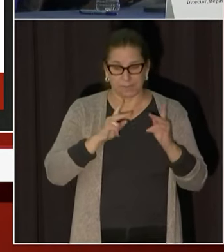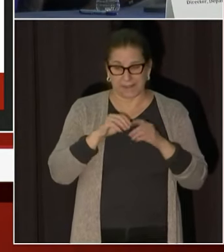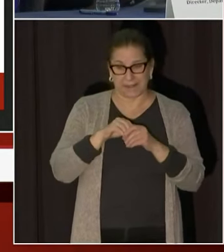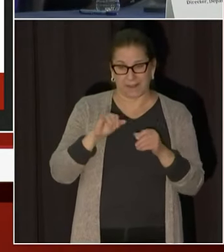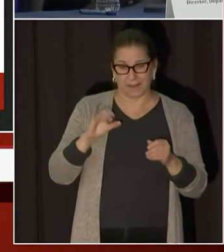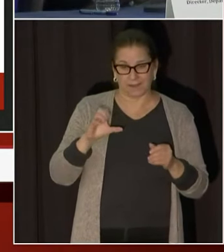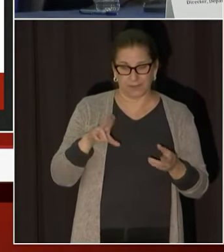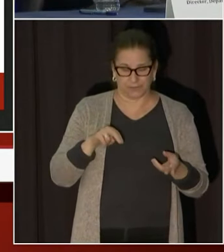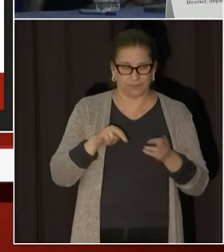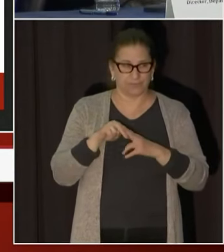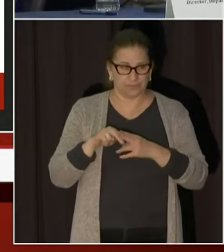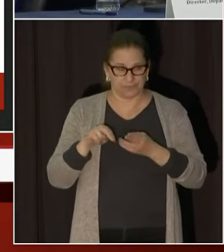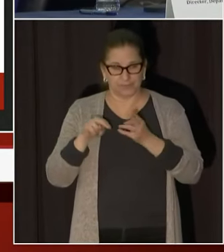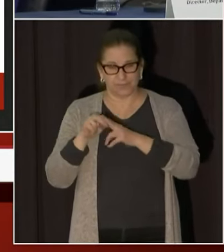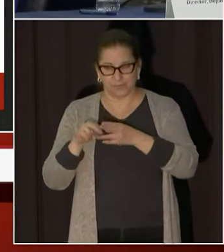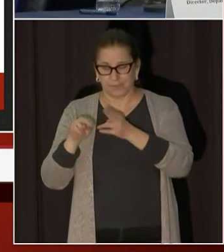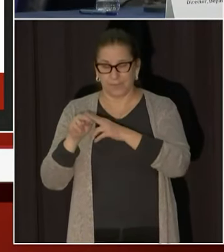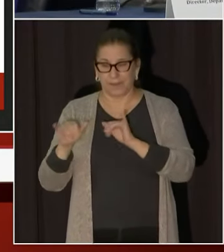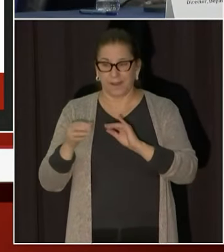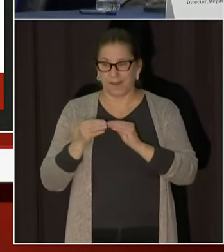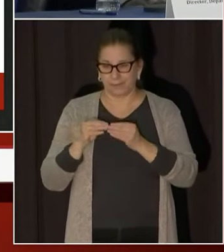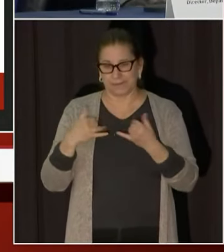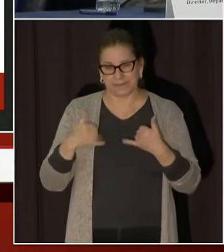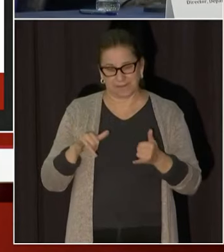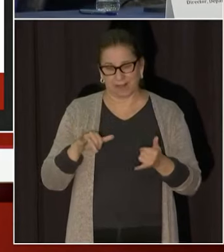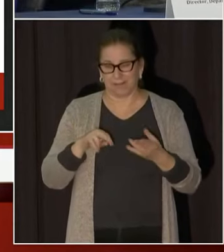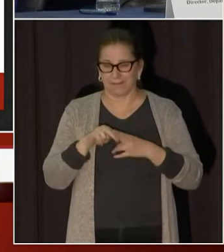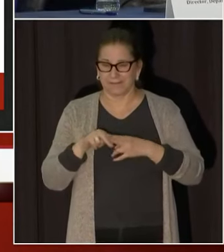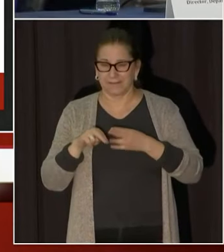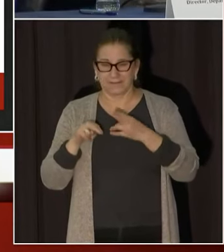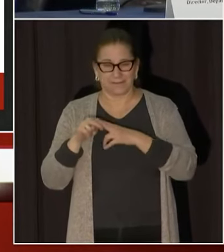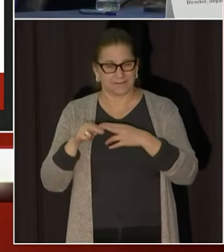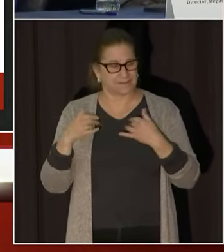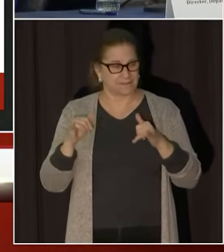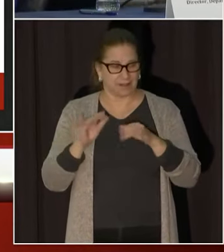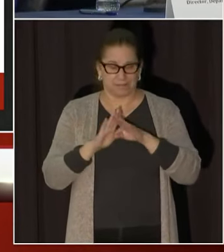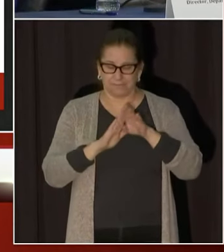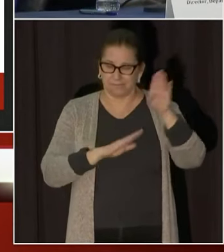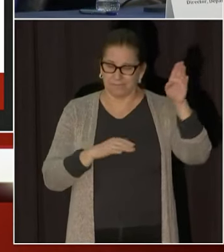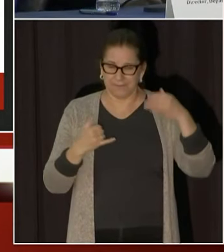that upward trend. It's still going up. Correct.